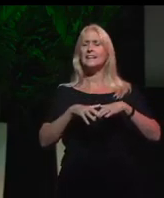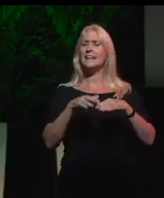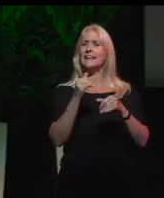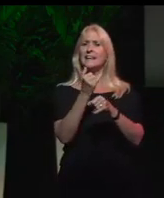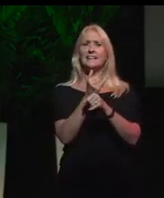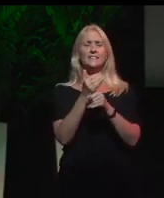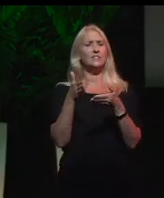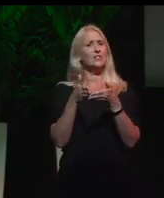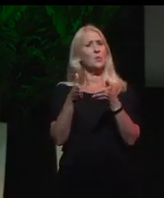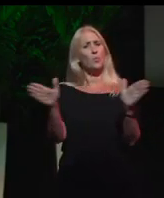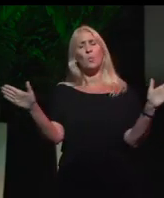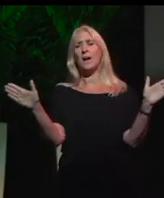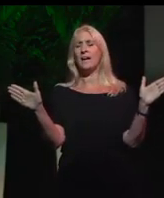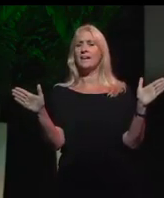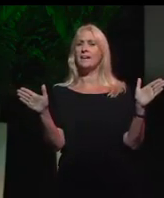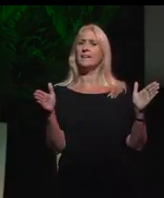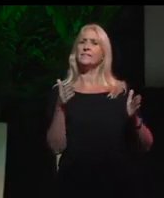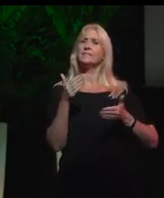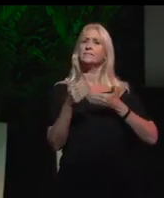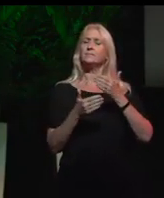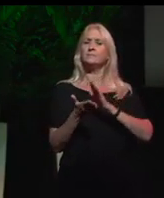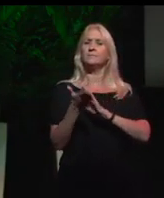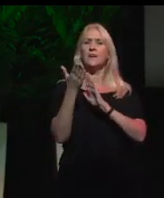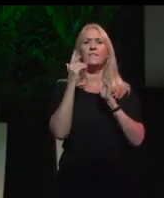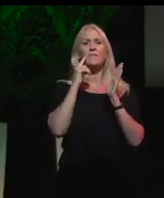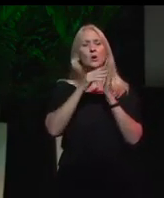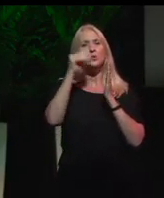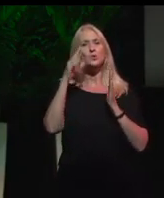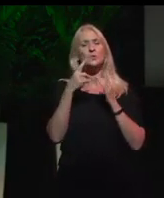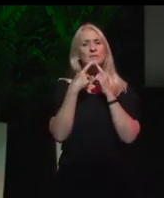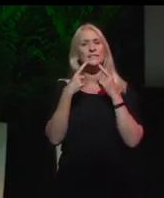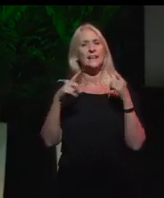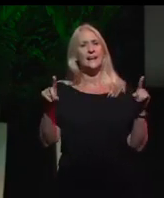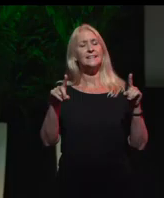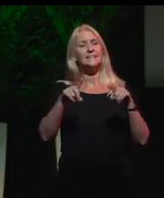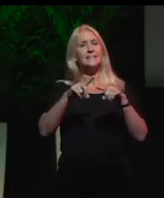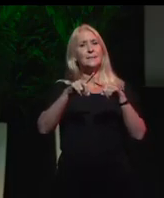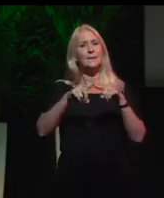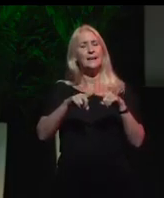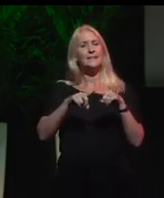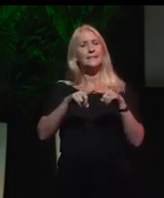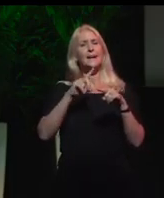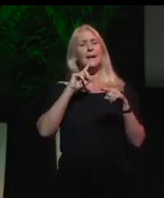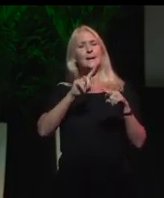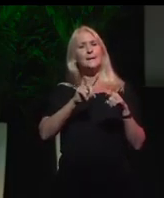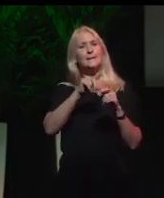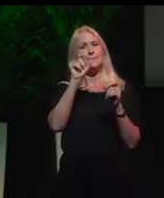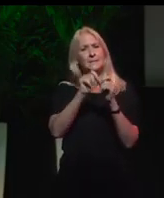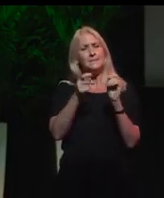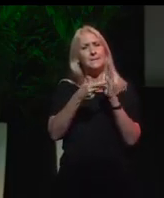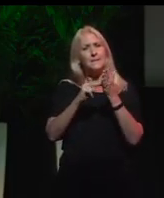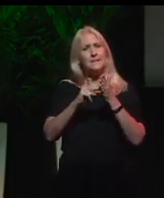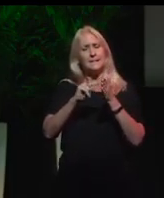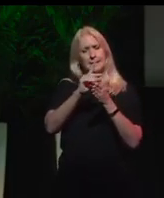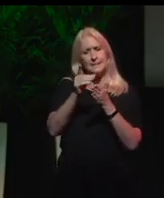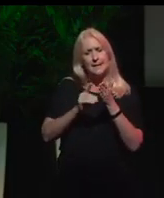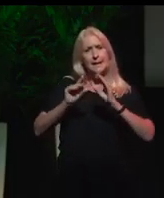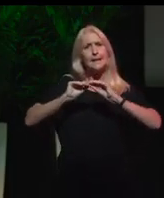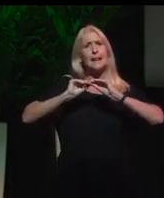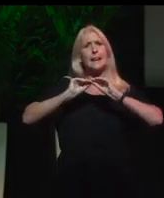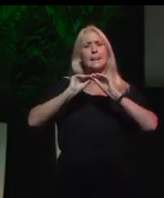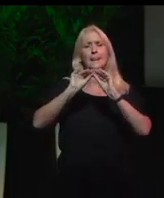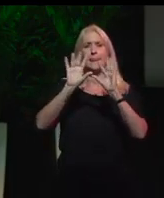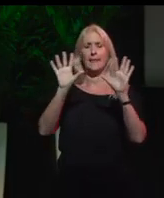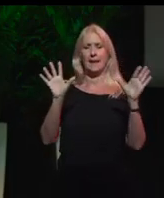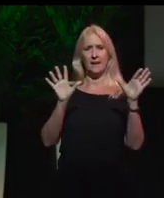institution-wide approach to student success based on intentionally designed, clear, coherent,